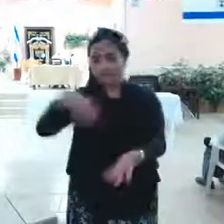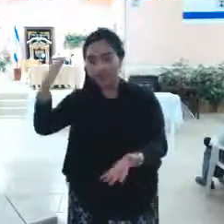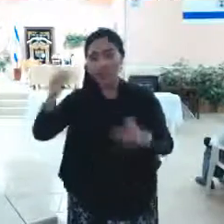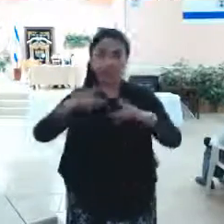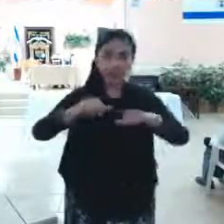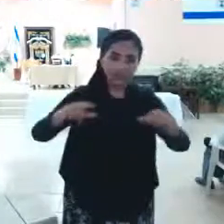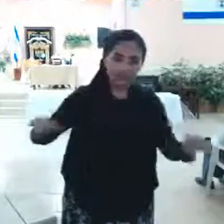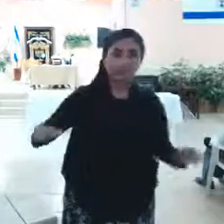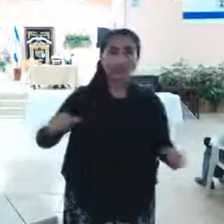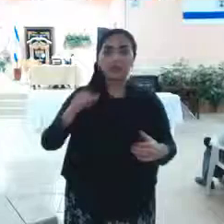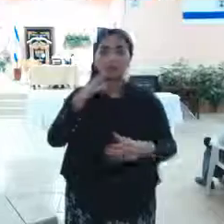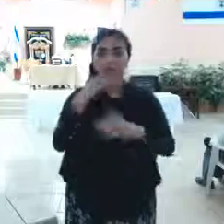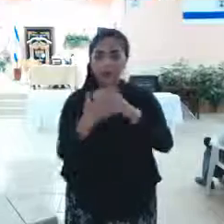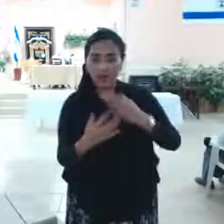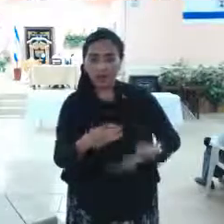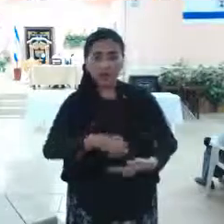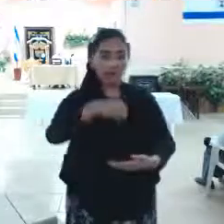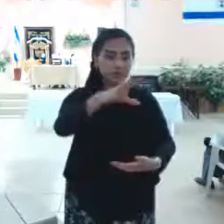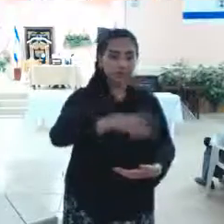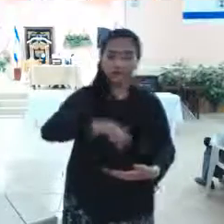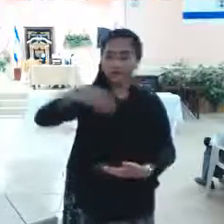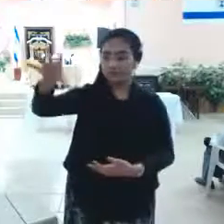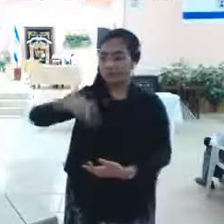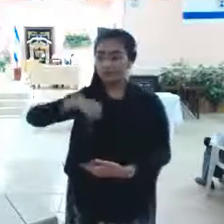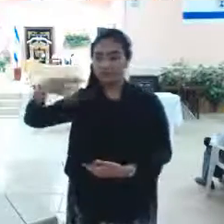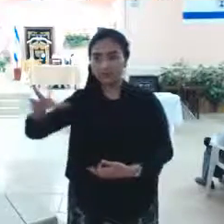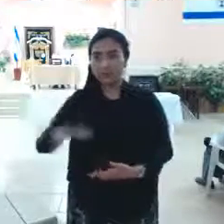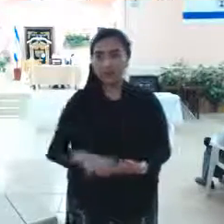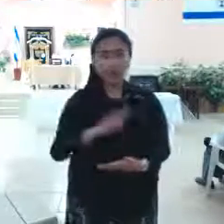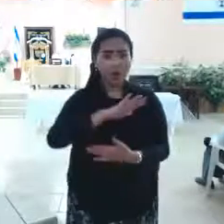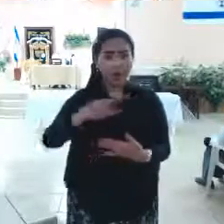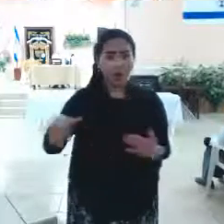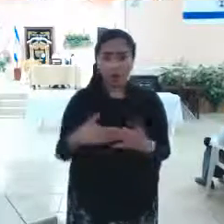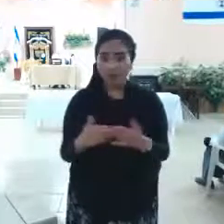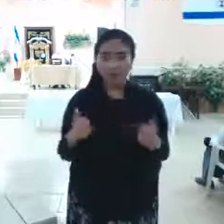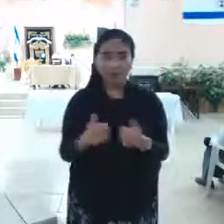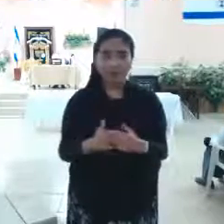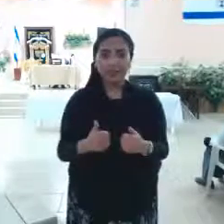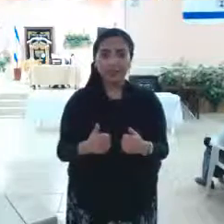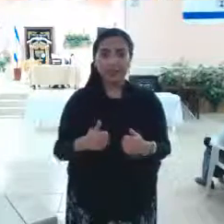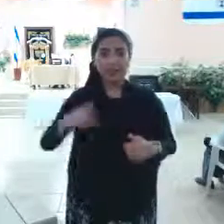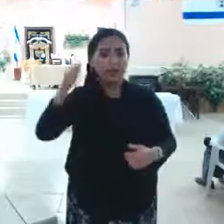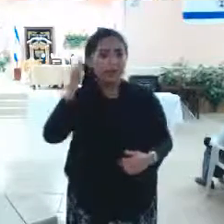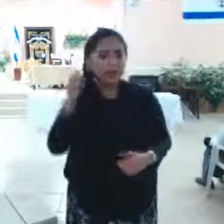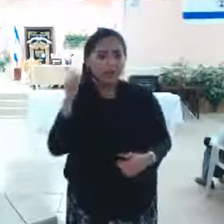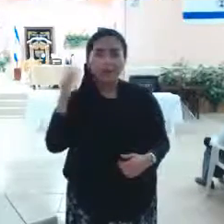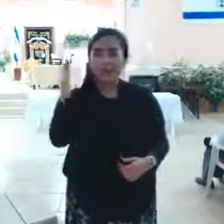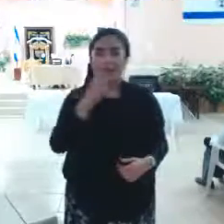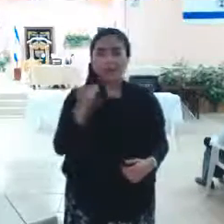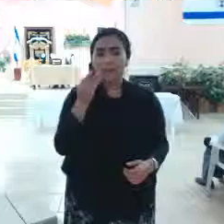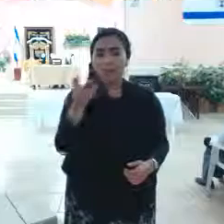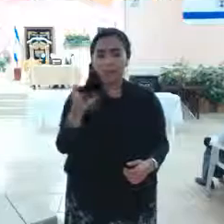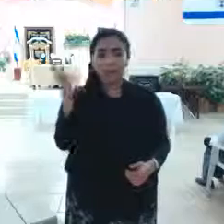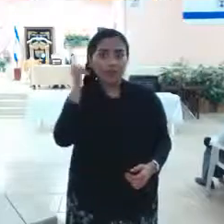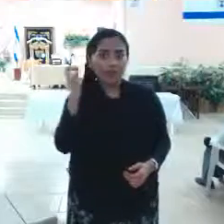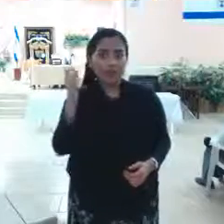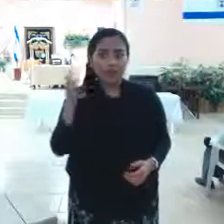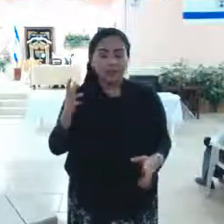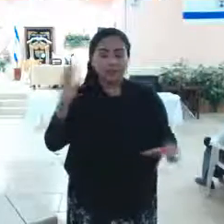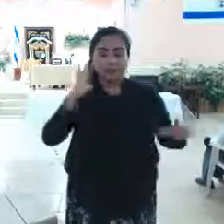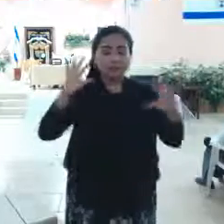sacrifices, etc., sprinkling or spreading the blood. Everything with a beautiful